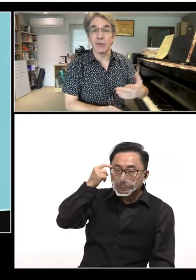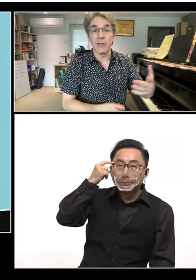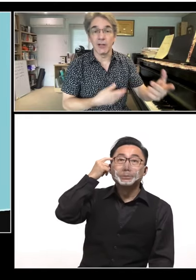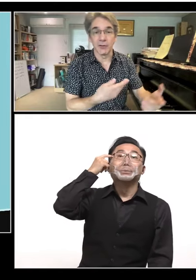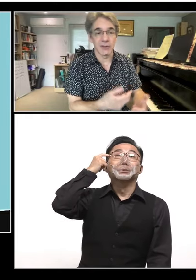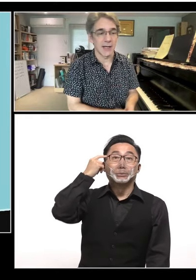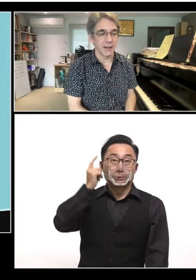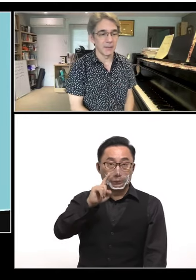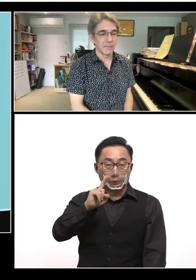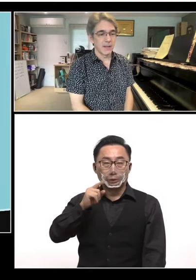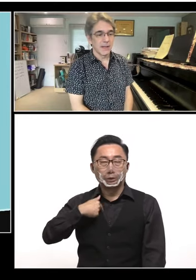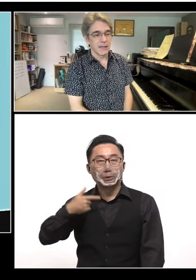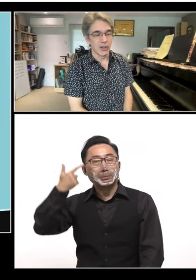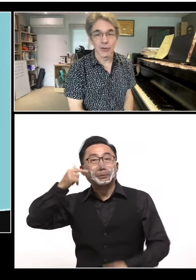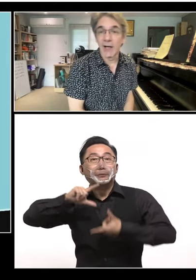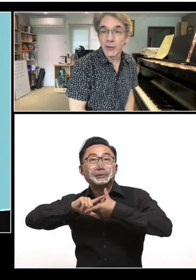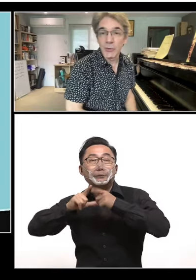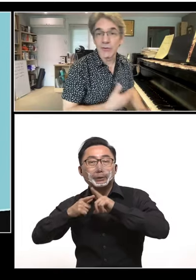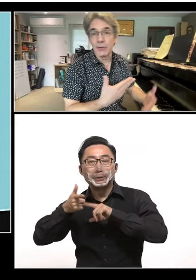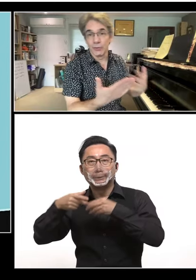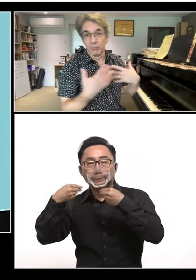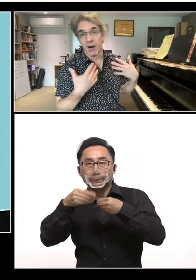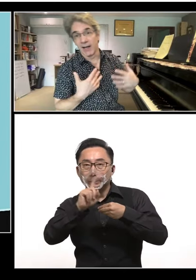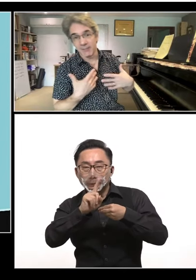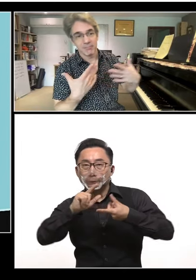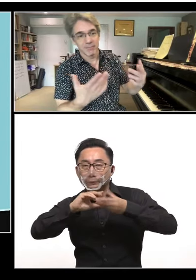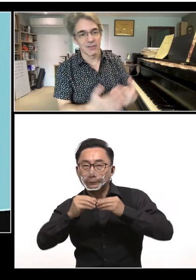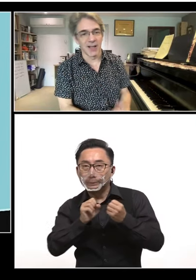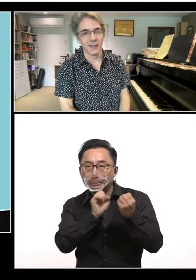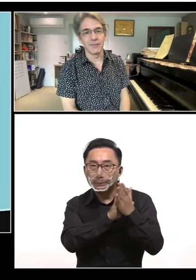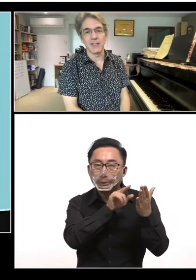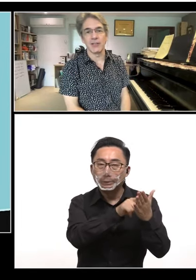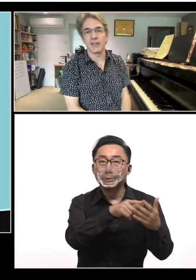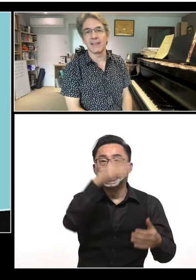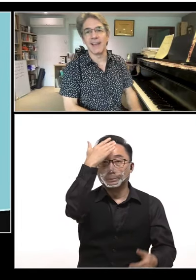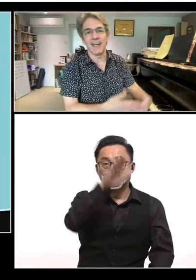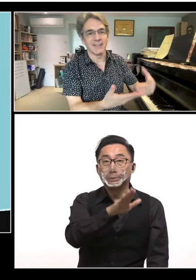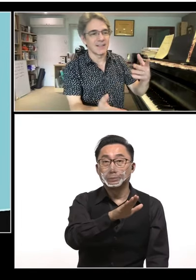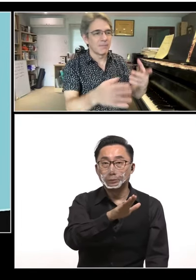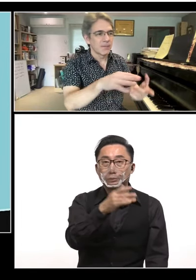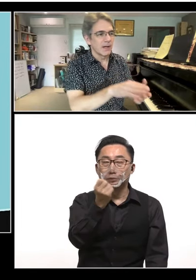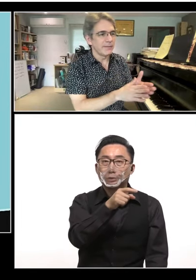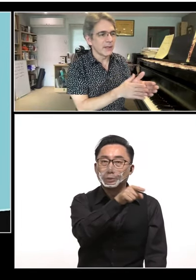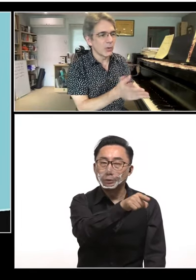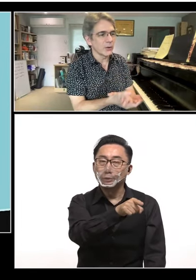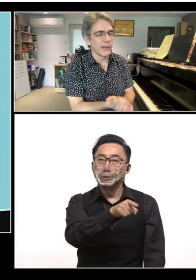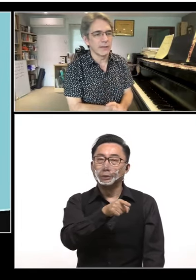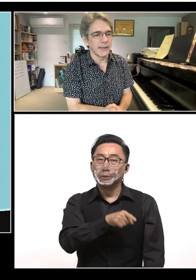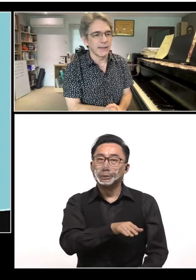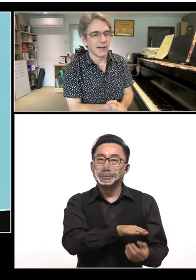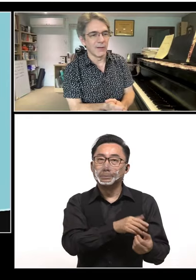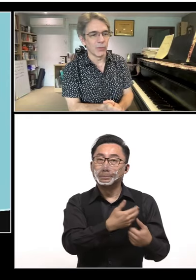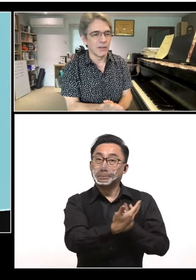teaching so he could understand. He also got used to my style of teaching, and I think quite